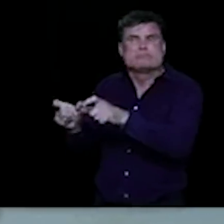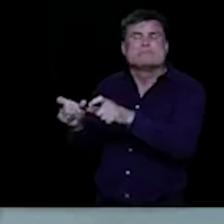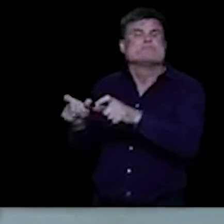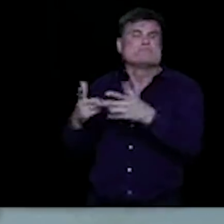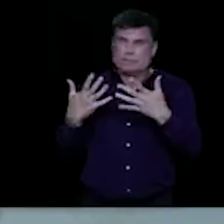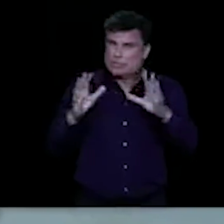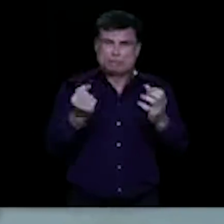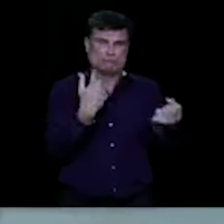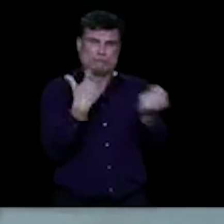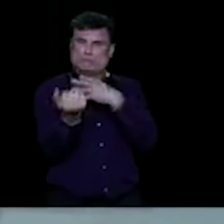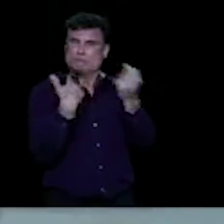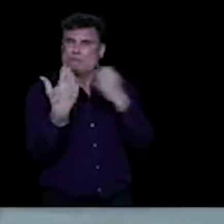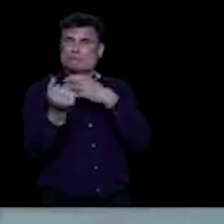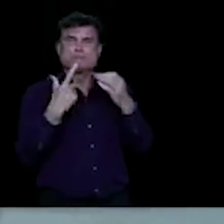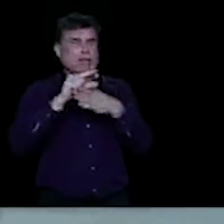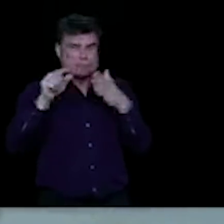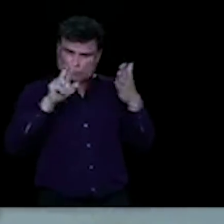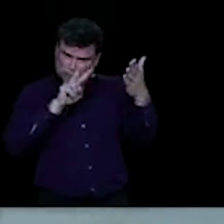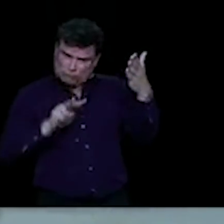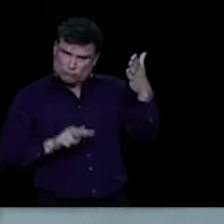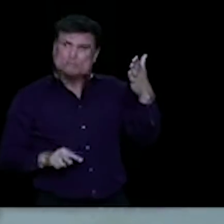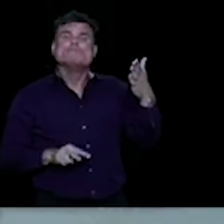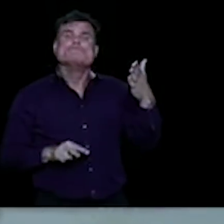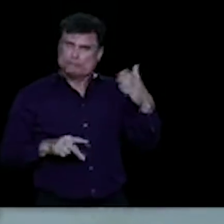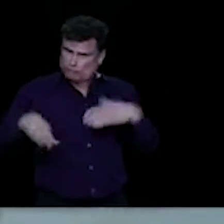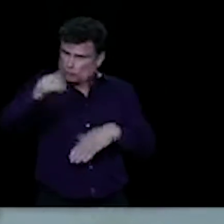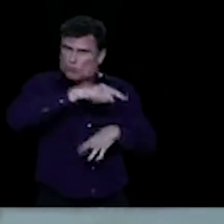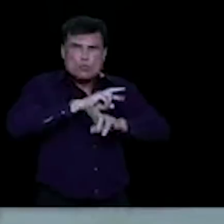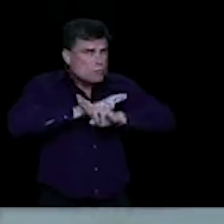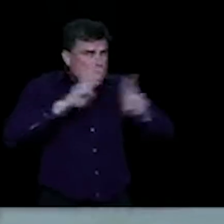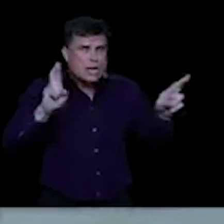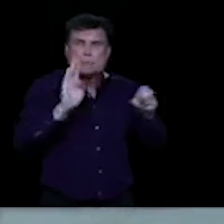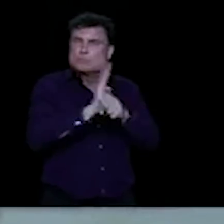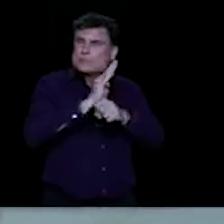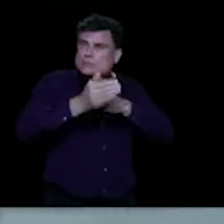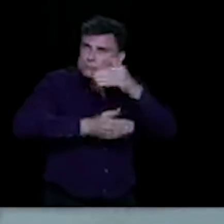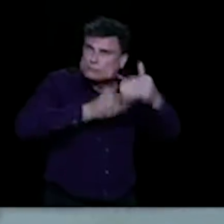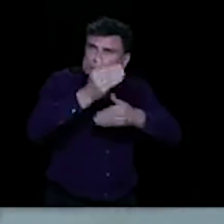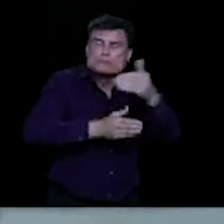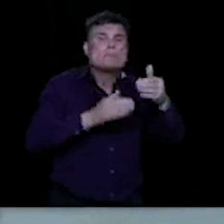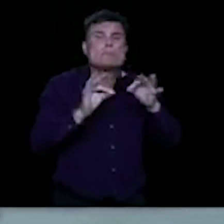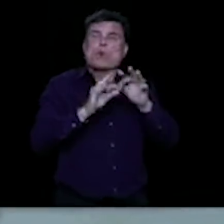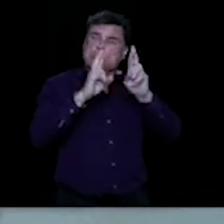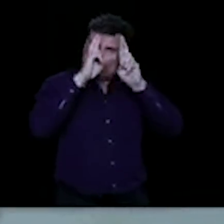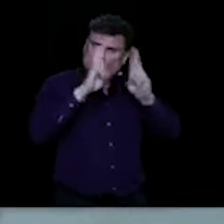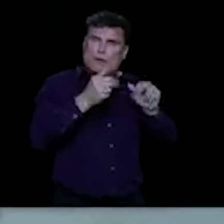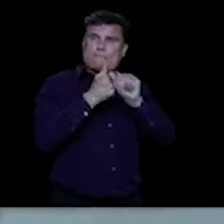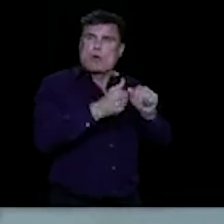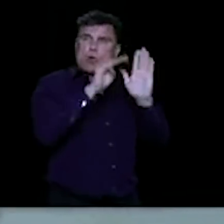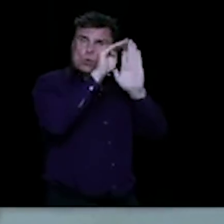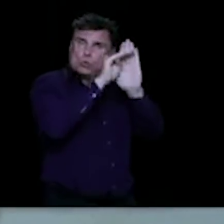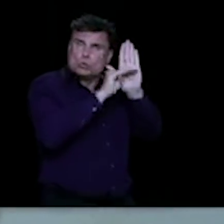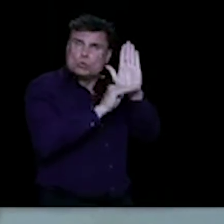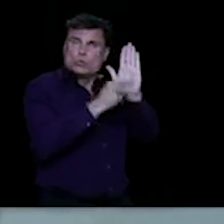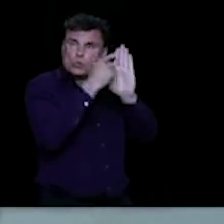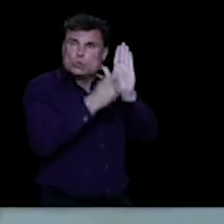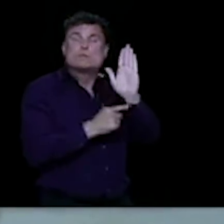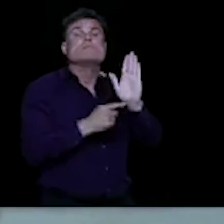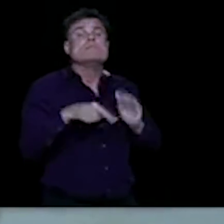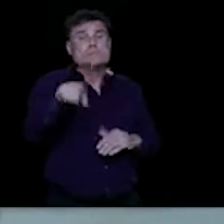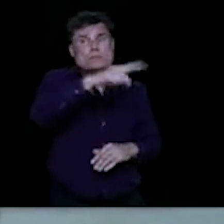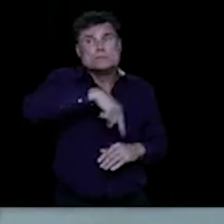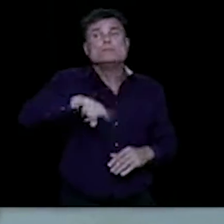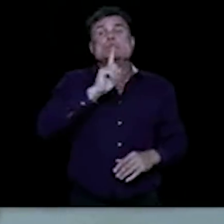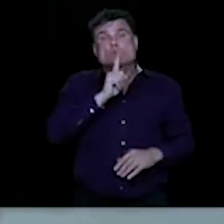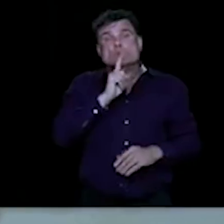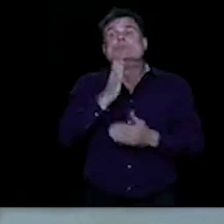with customers around the province. And yes, we have had some incidences where we've had transmission in these businesses, and we've